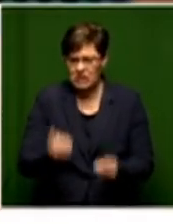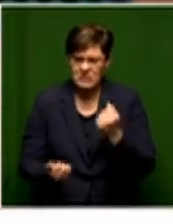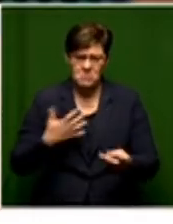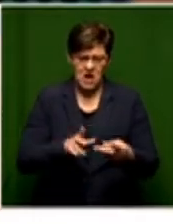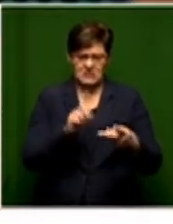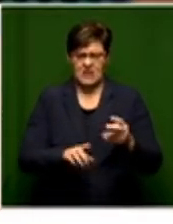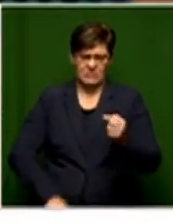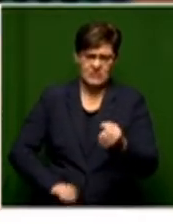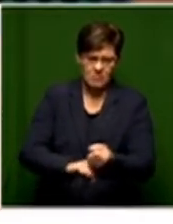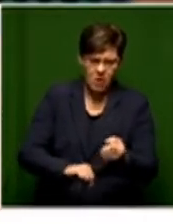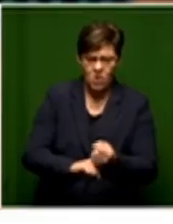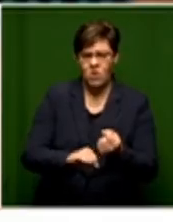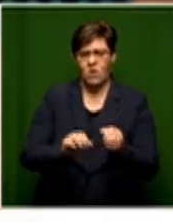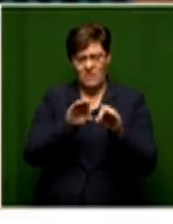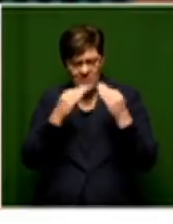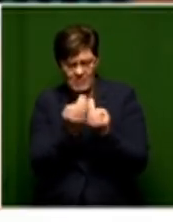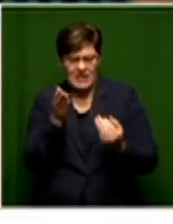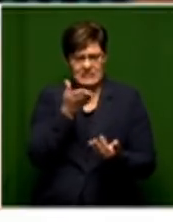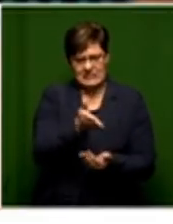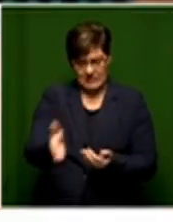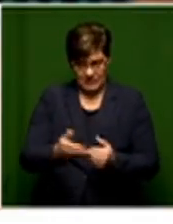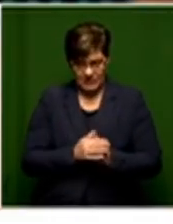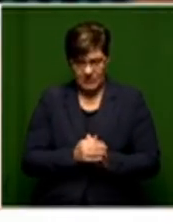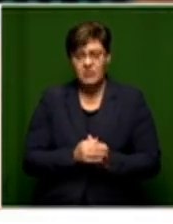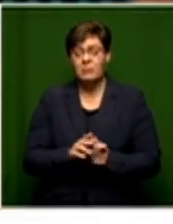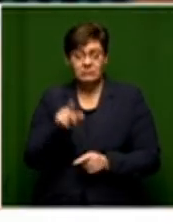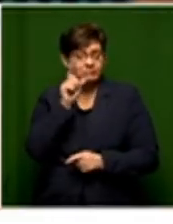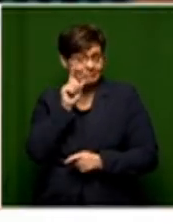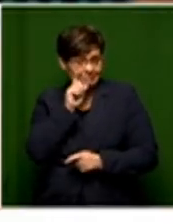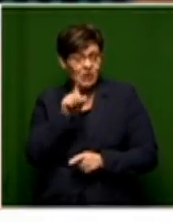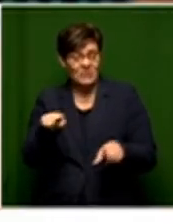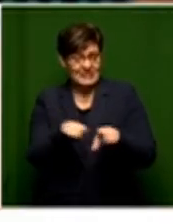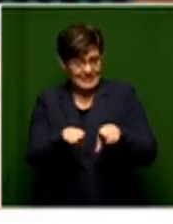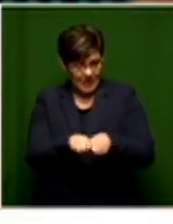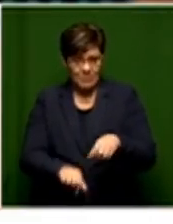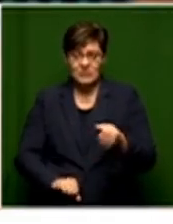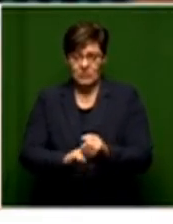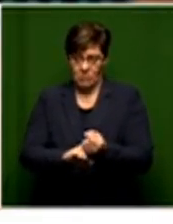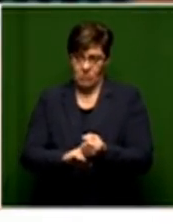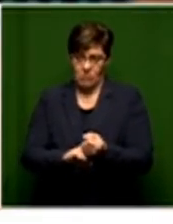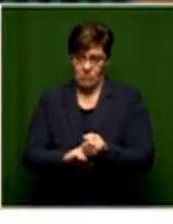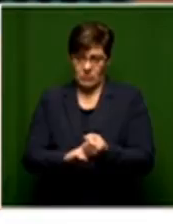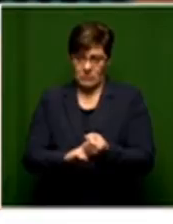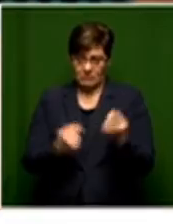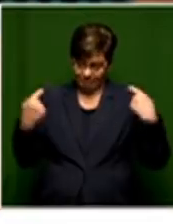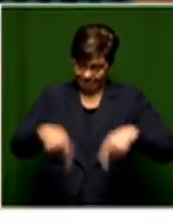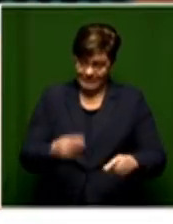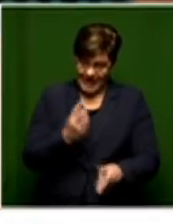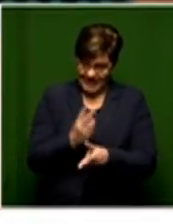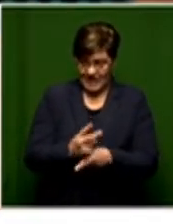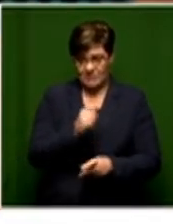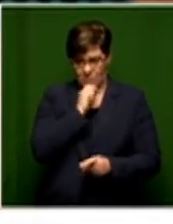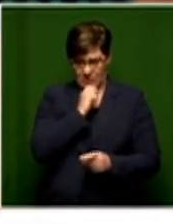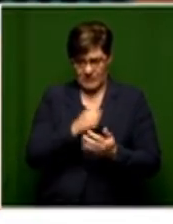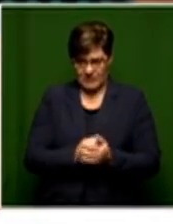said that we're here to support the Meyiwa family. It certainly remains to be seen if the same support will be shown this morning. But I do understand